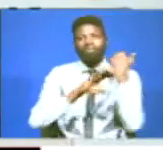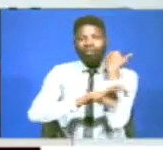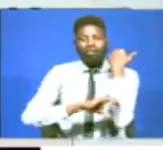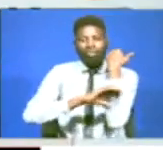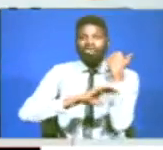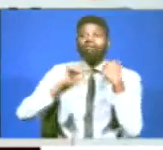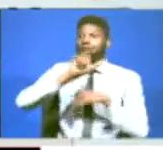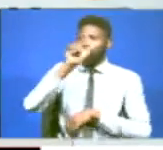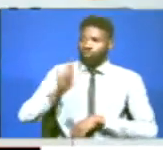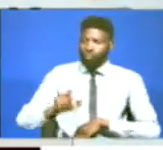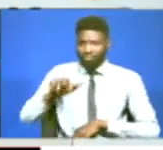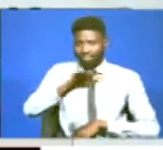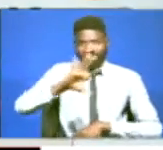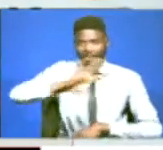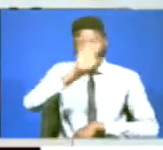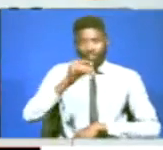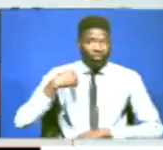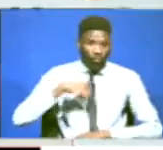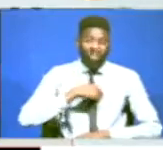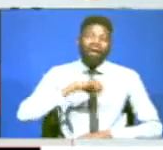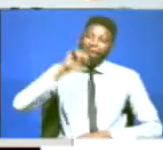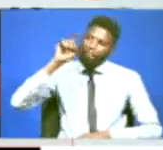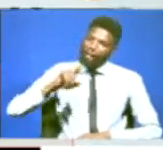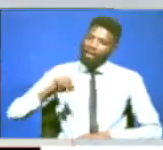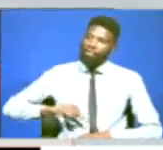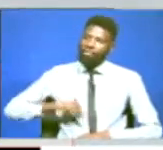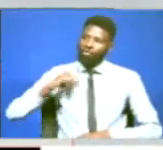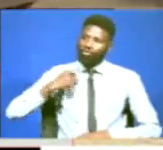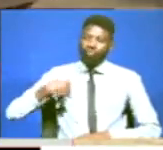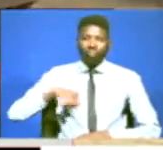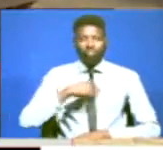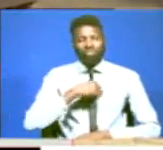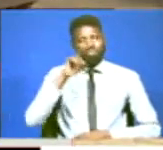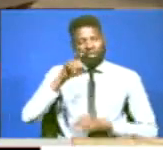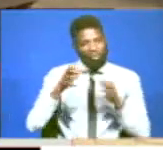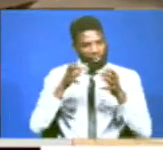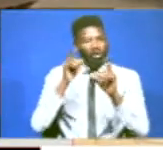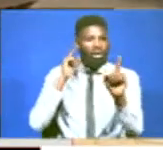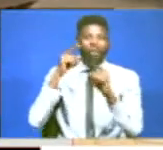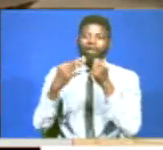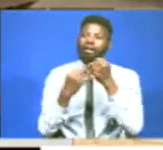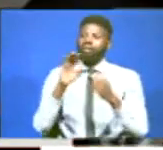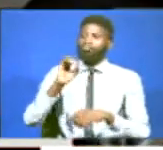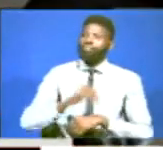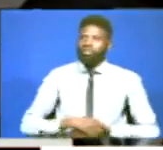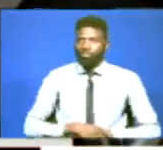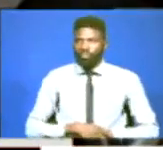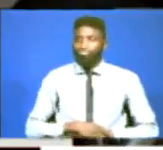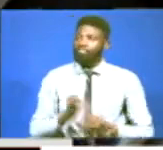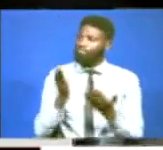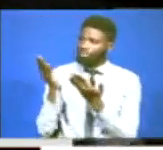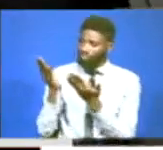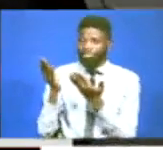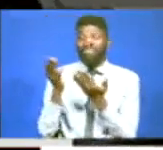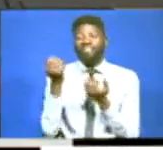that. We should push it further to get to the 80s and beyond. E-mobility is another key focus of the company,